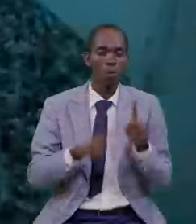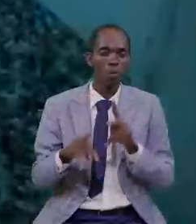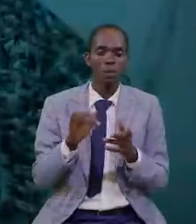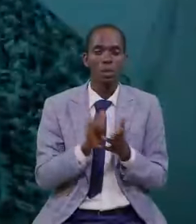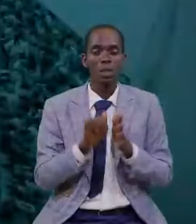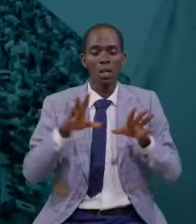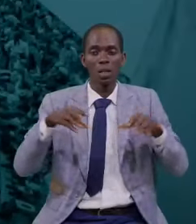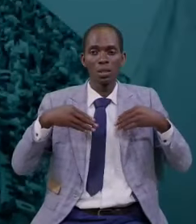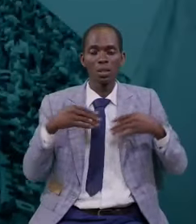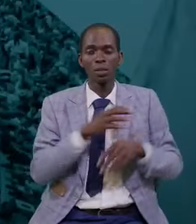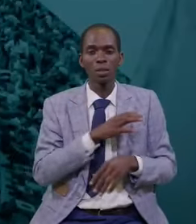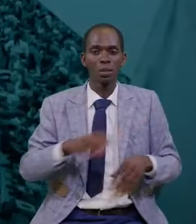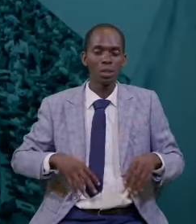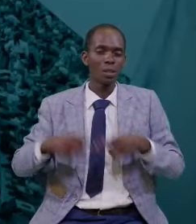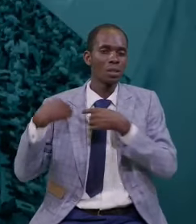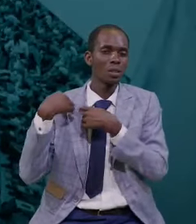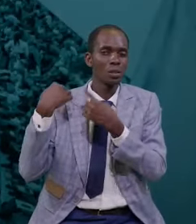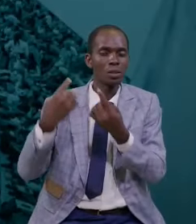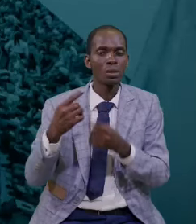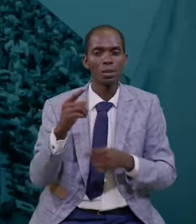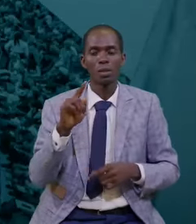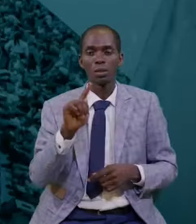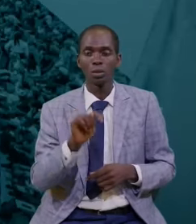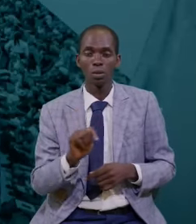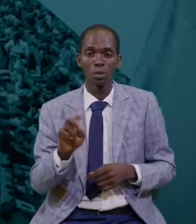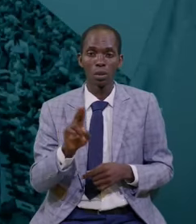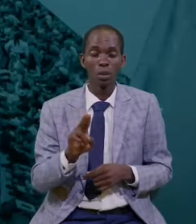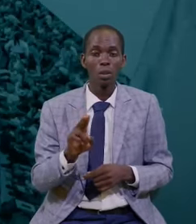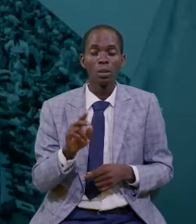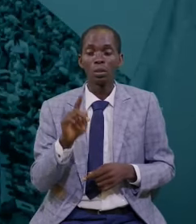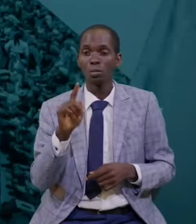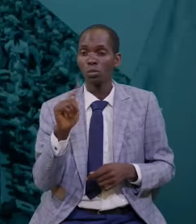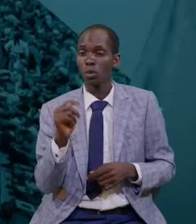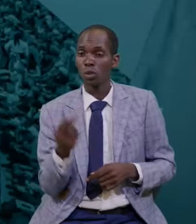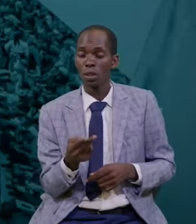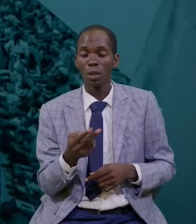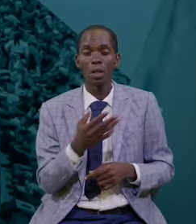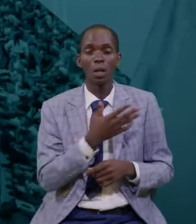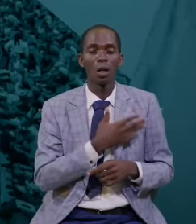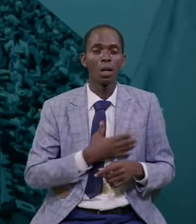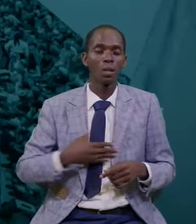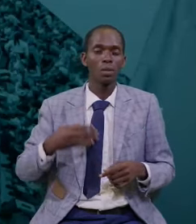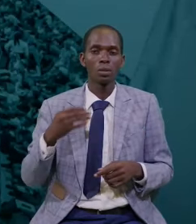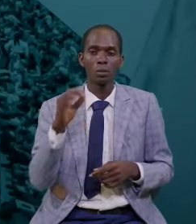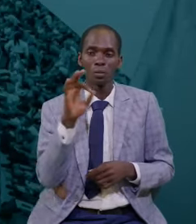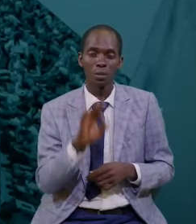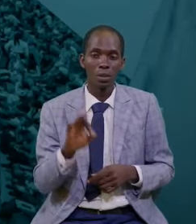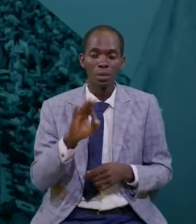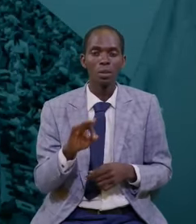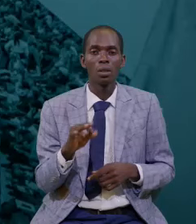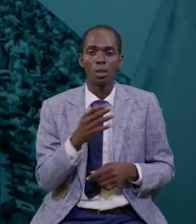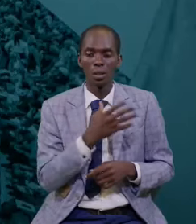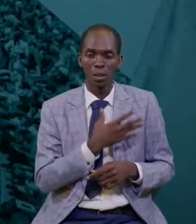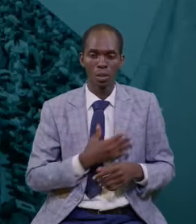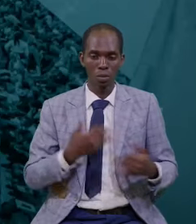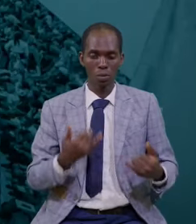yesterday, and today, we have to meet by 2 p.m. tomorrow under these Melina